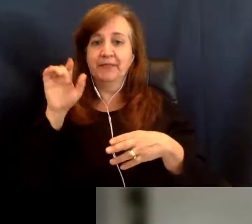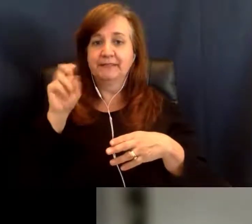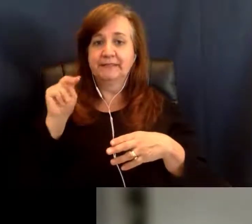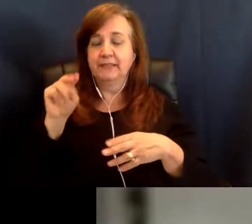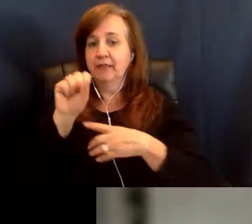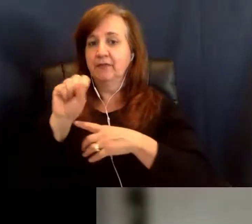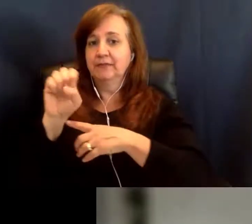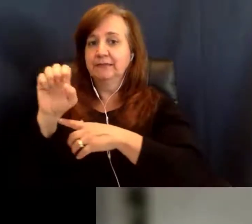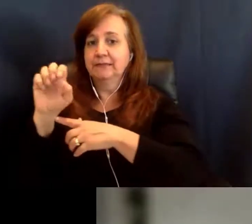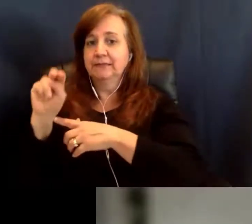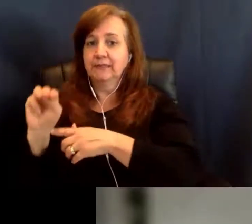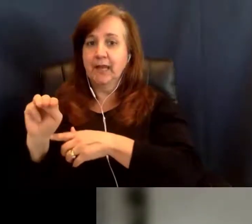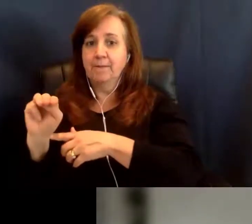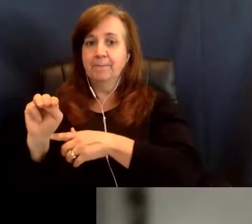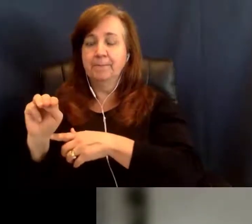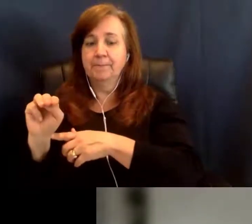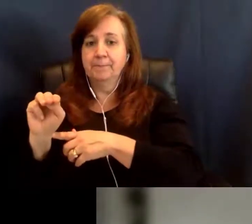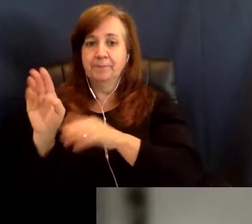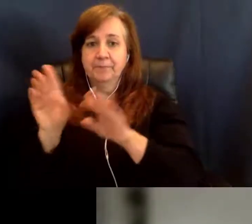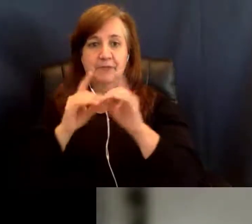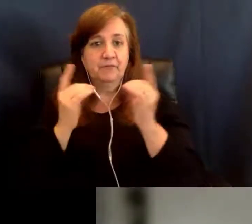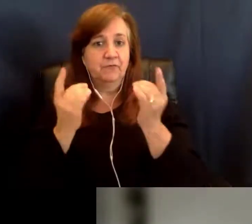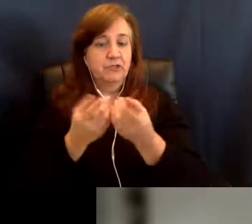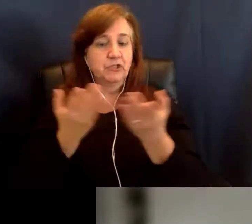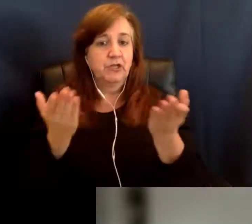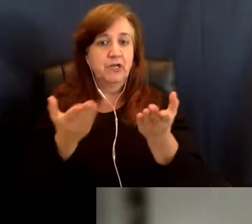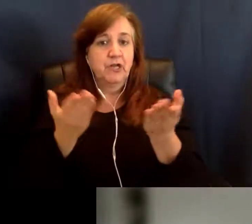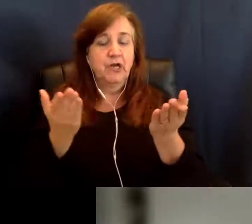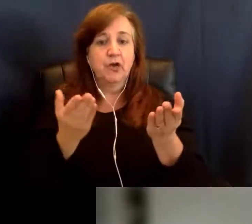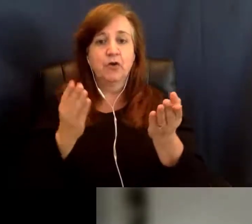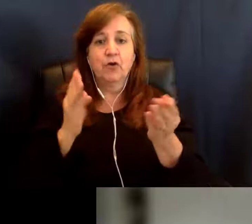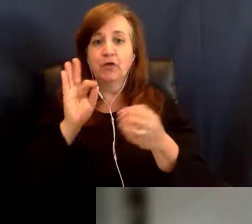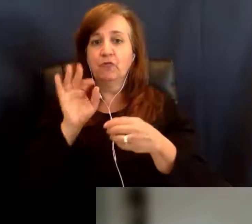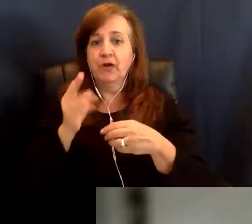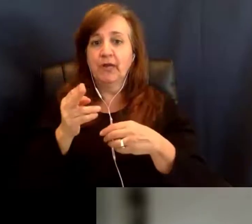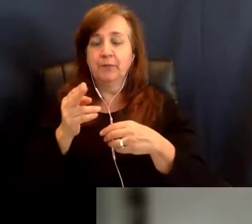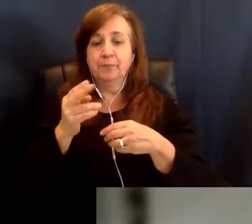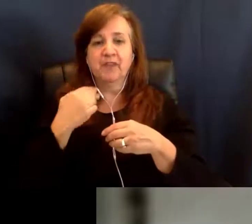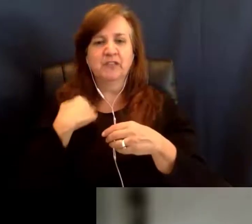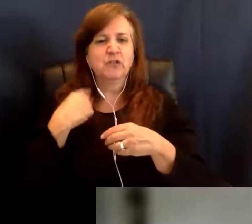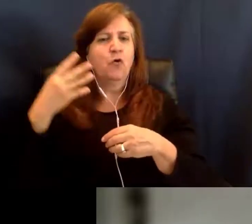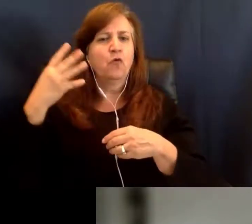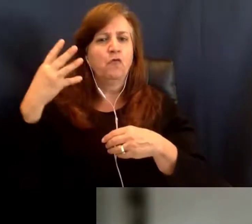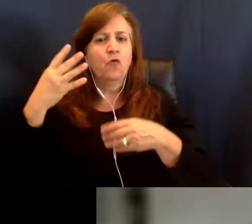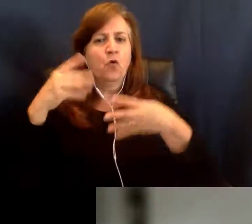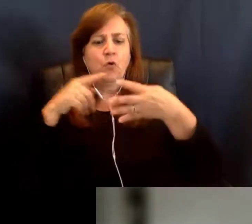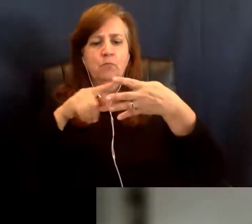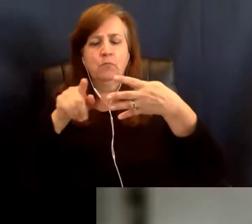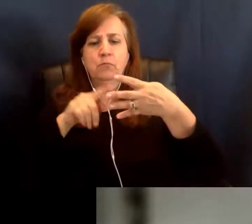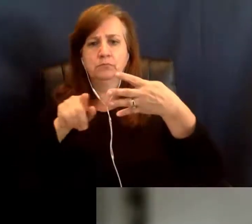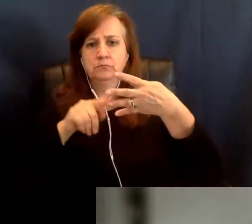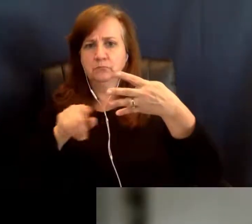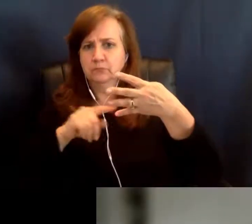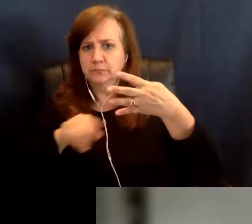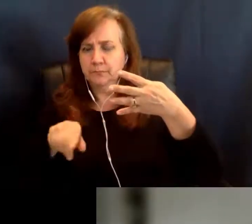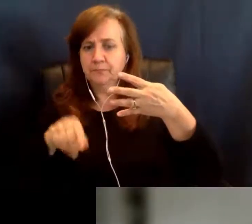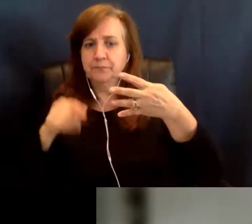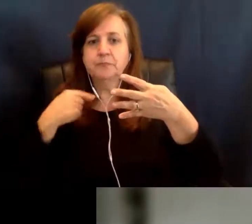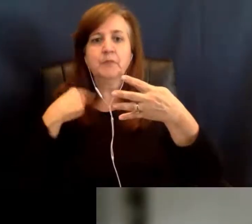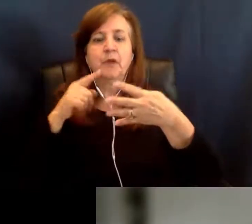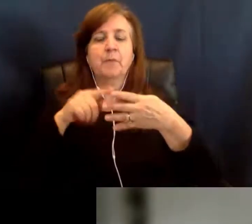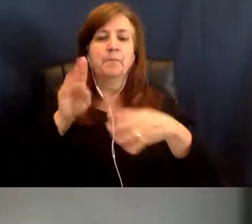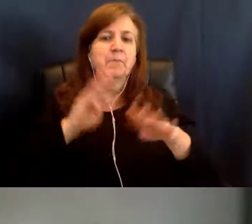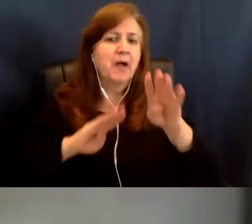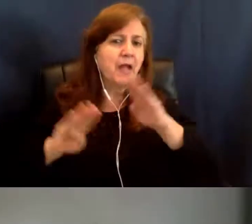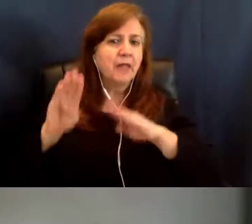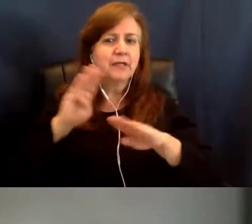Foothill College. This is a four-part series to learn about various aspects of the COVID vaccine, biology,